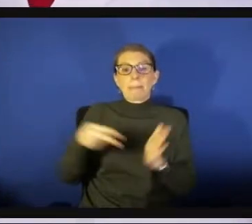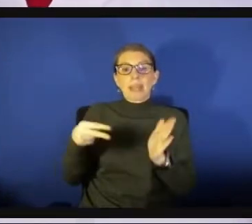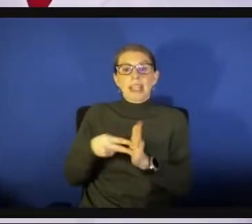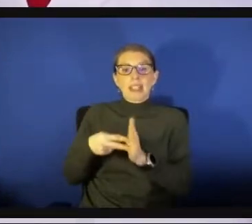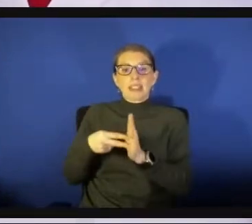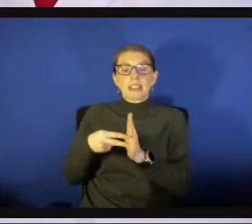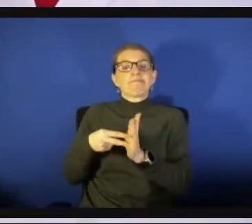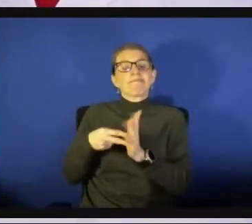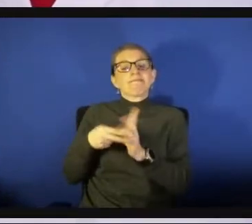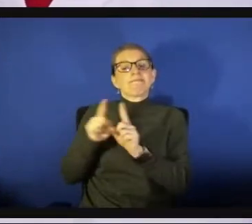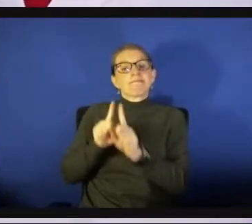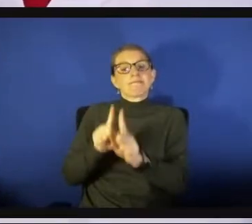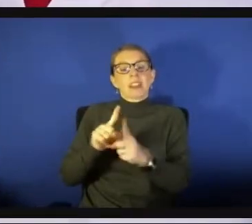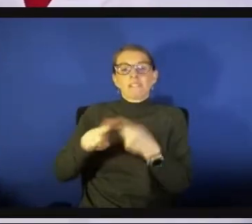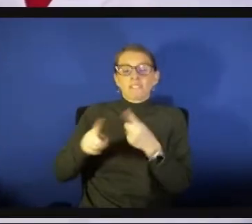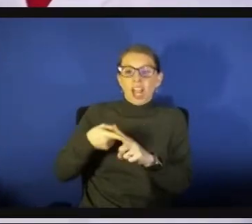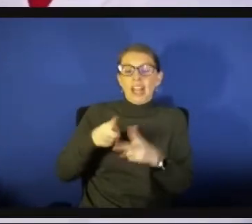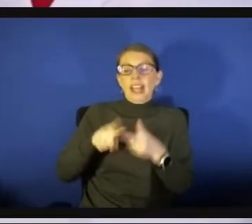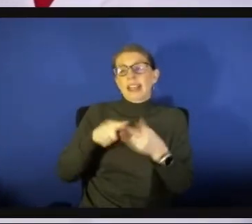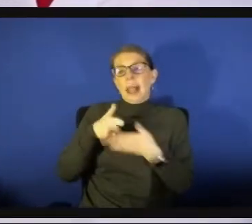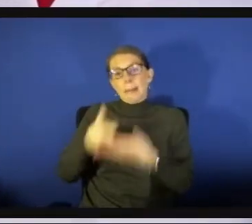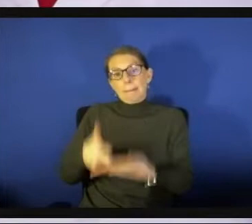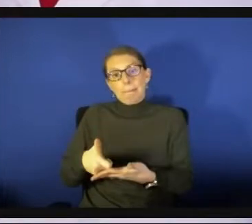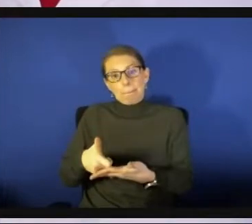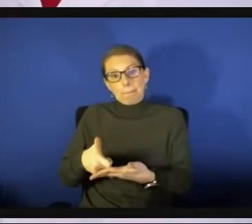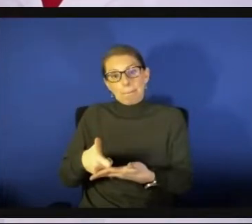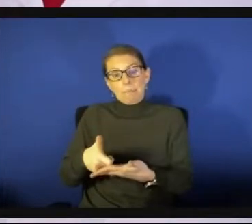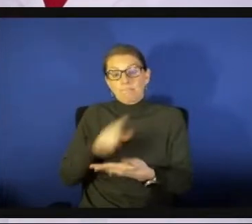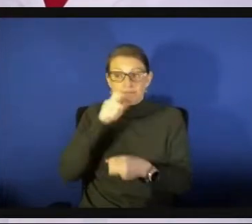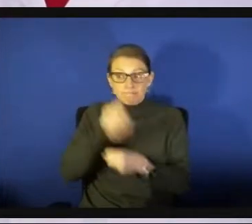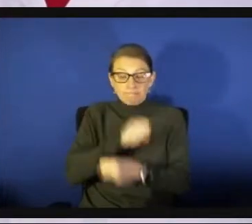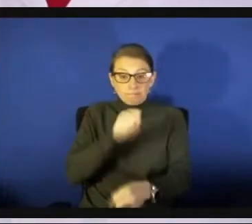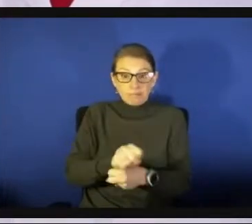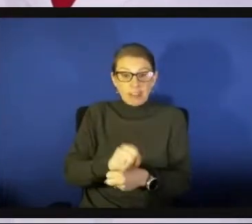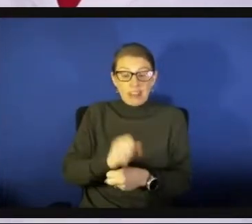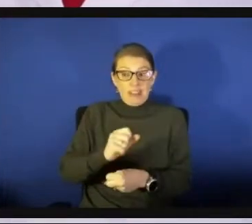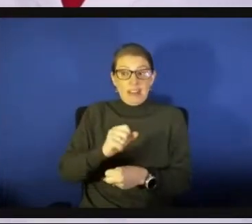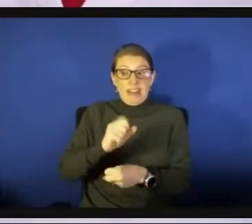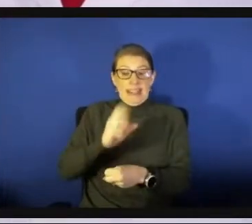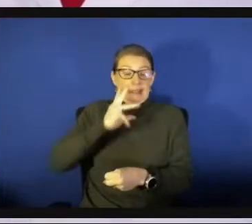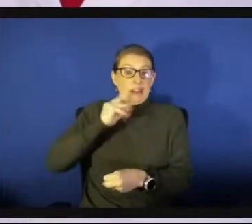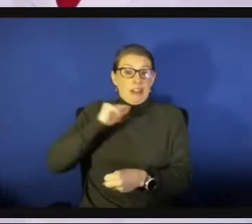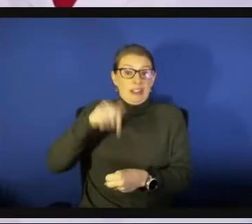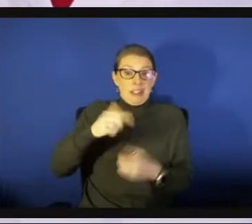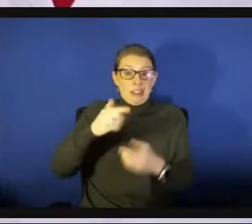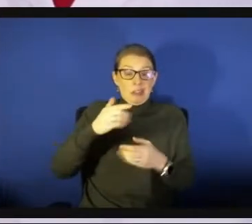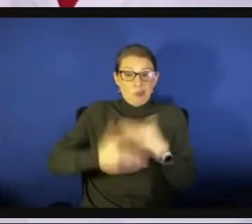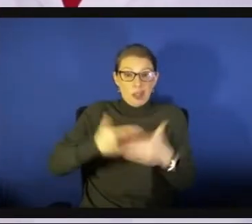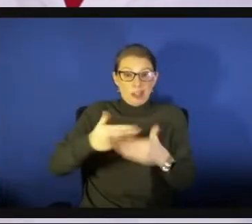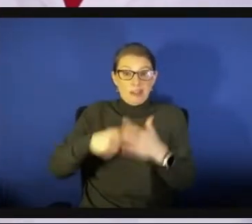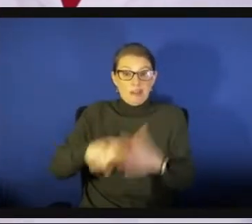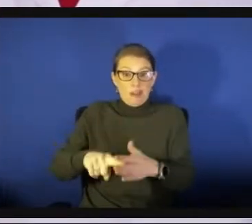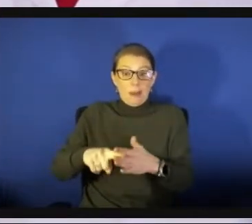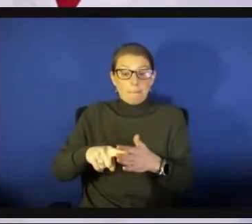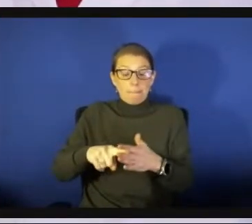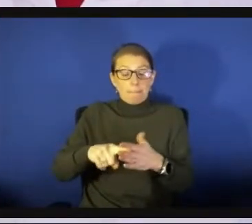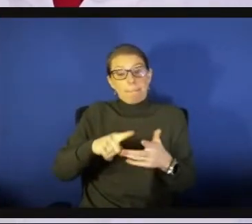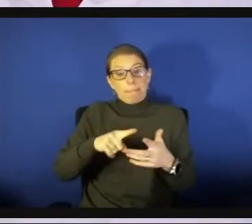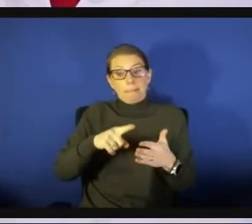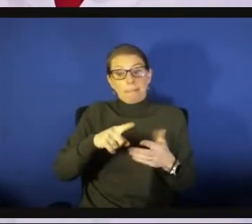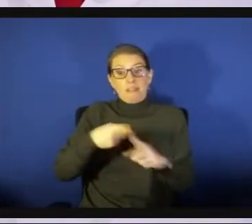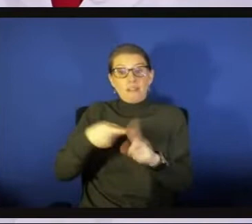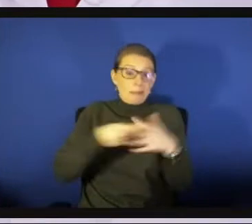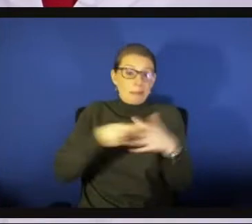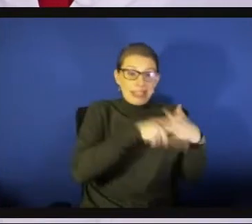to be a friend, and you're going to help them literally navigate this process from beginning to end. Tell everyone exactly what a nurse navigator does and